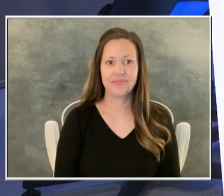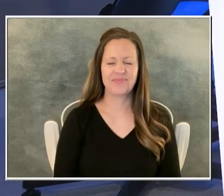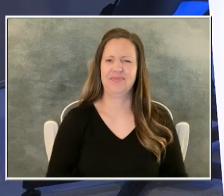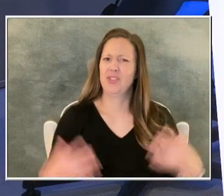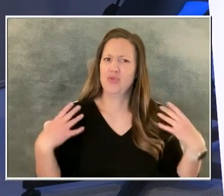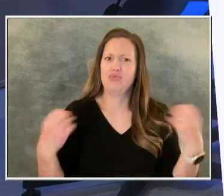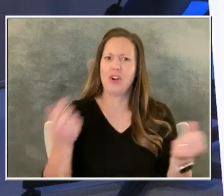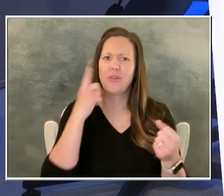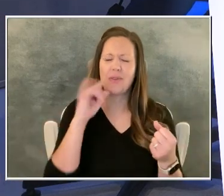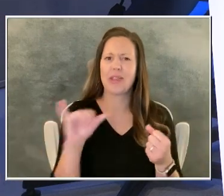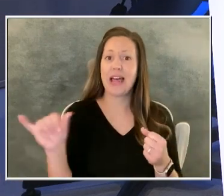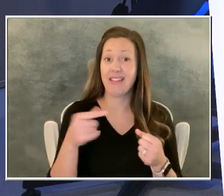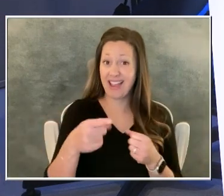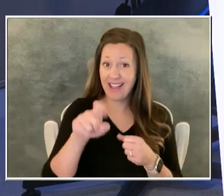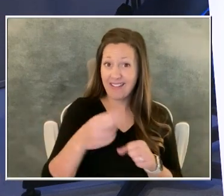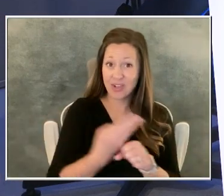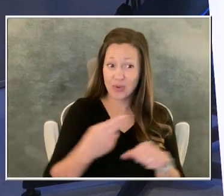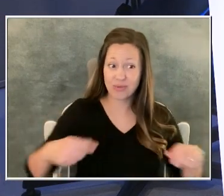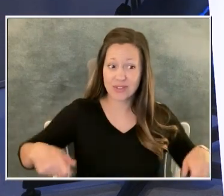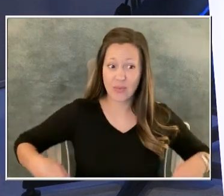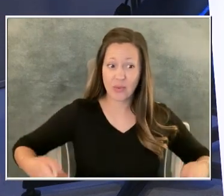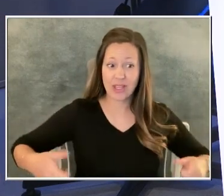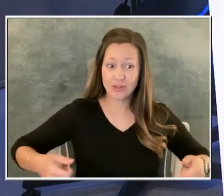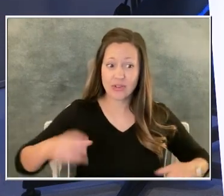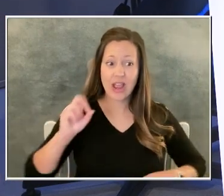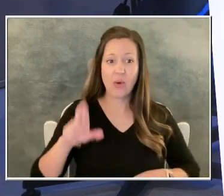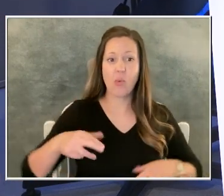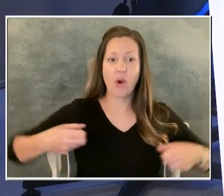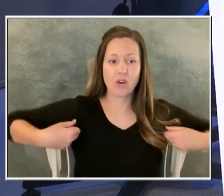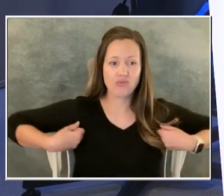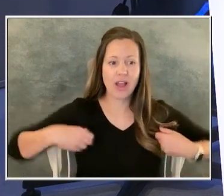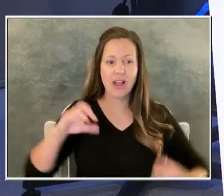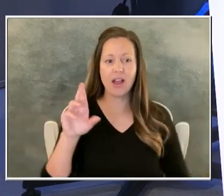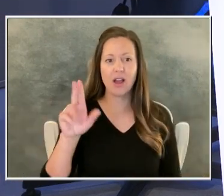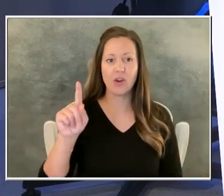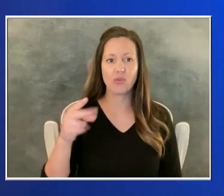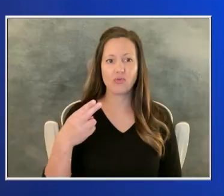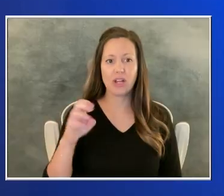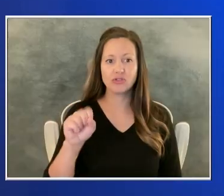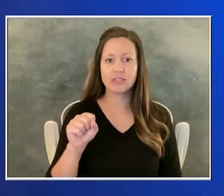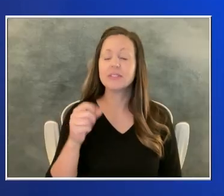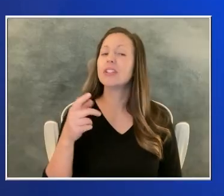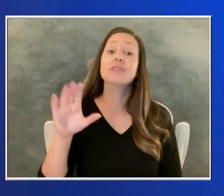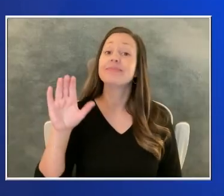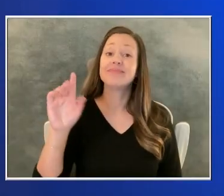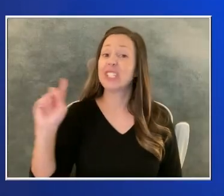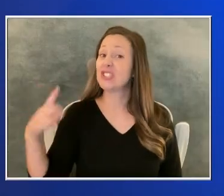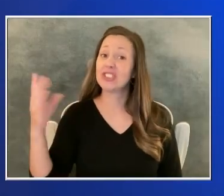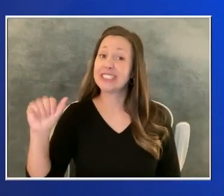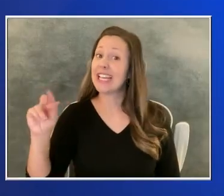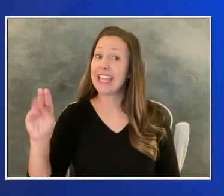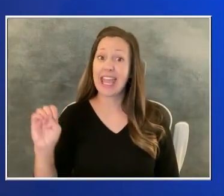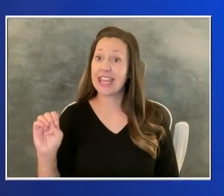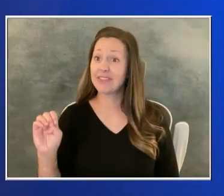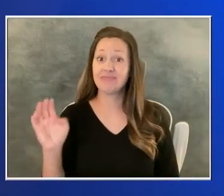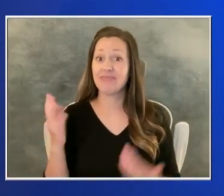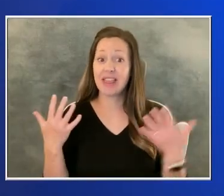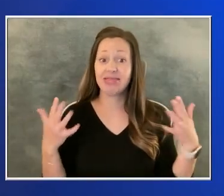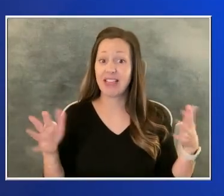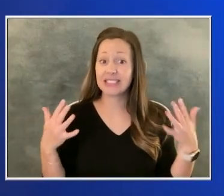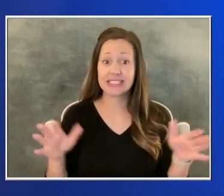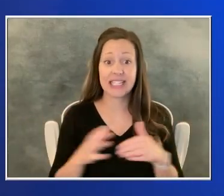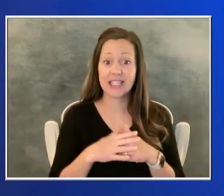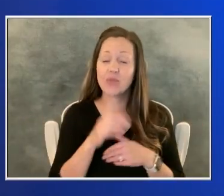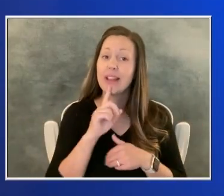use a wheelchair, crutches? Just a cane on the opposite side of the hip that you have done. Just the first day, you kind of take it